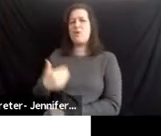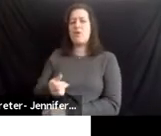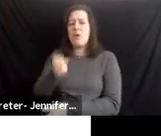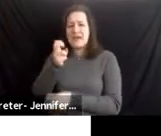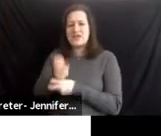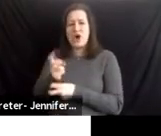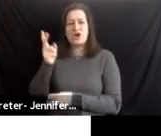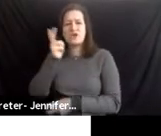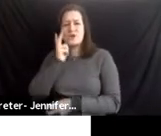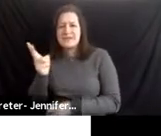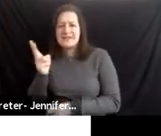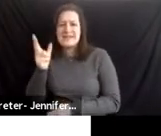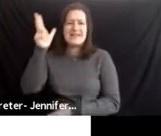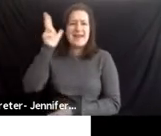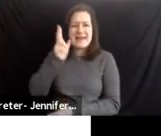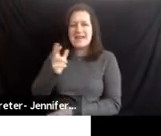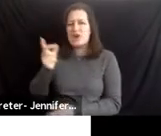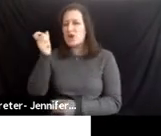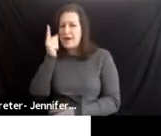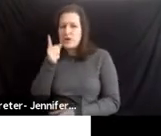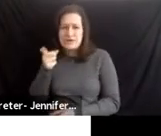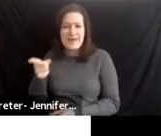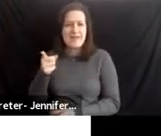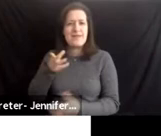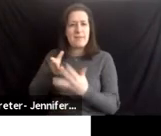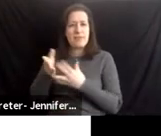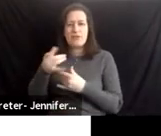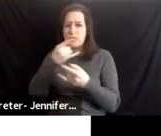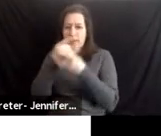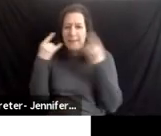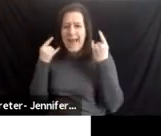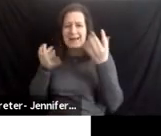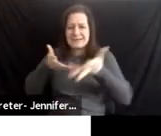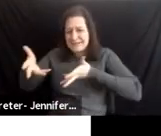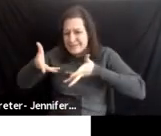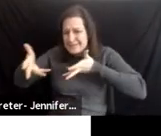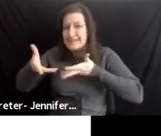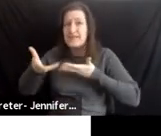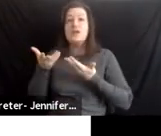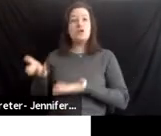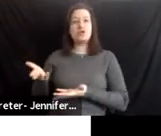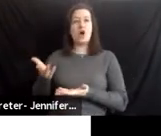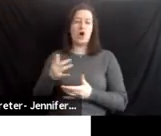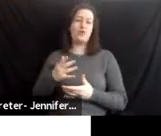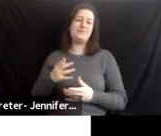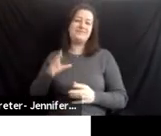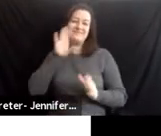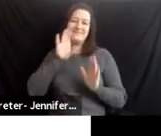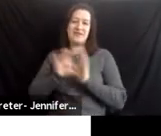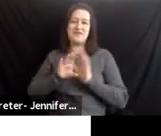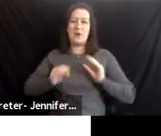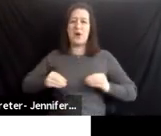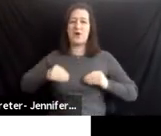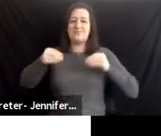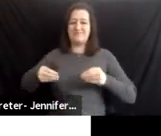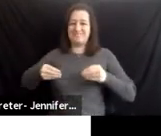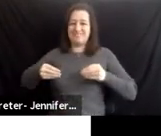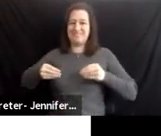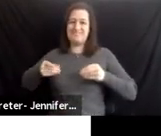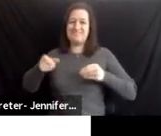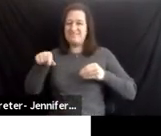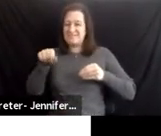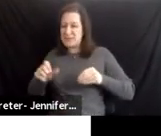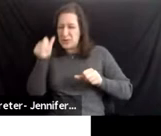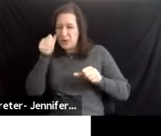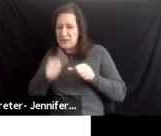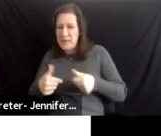hear them, to understand them because of the mask. And so they put their photos on their uniforms so people could remember